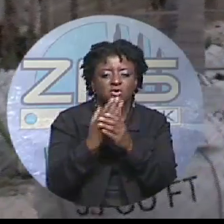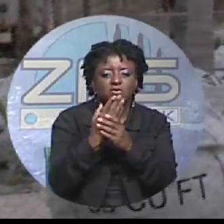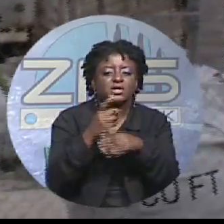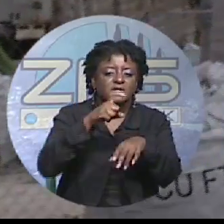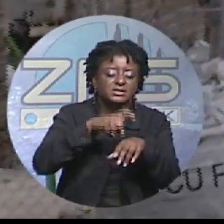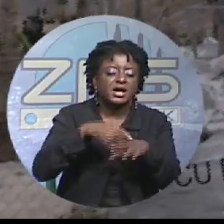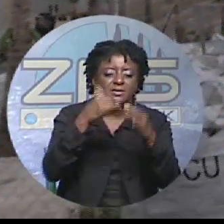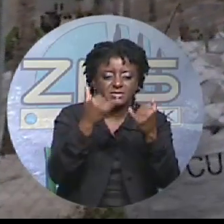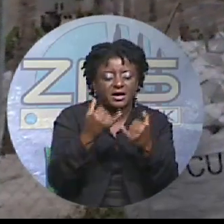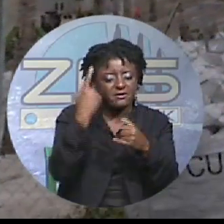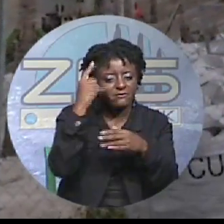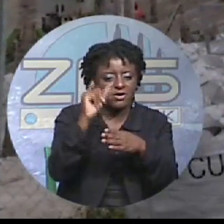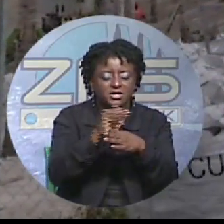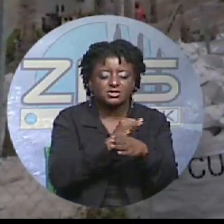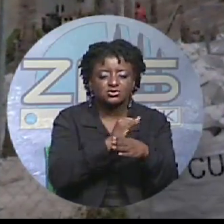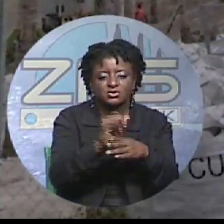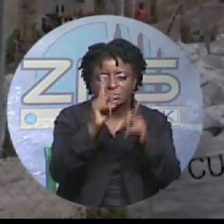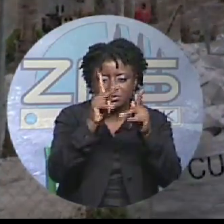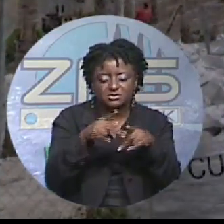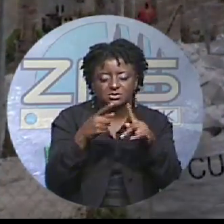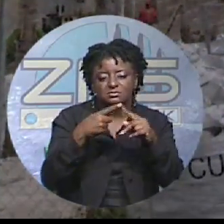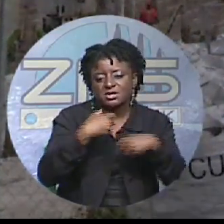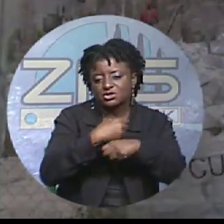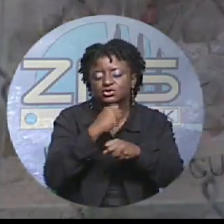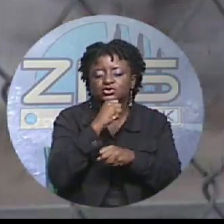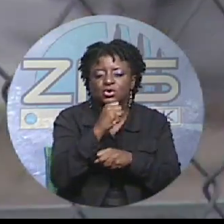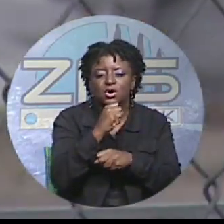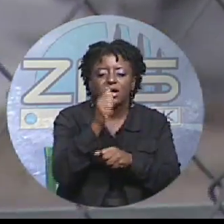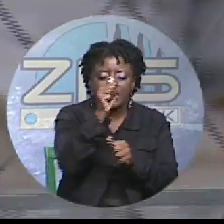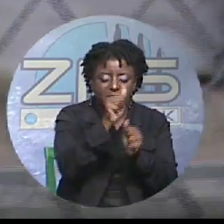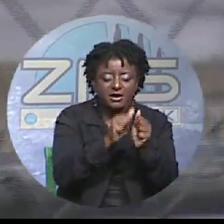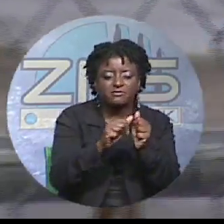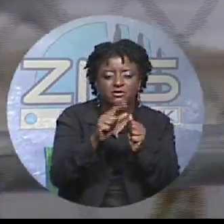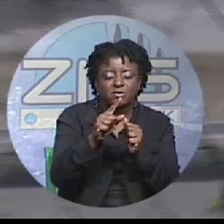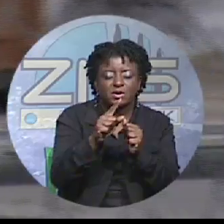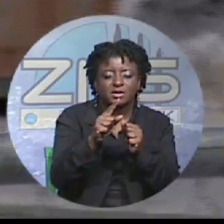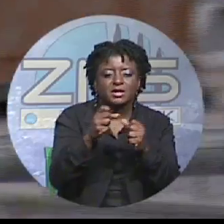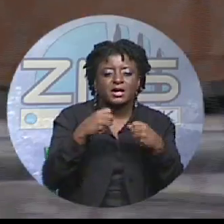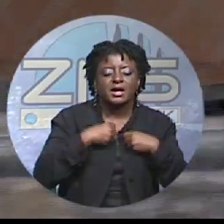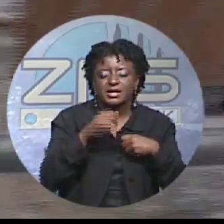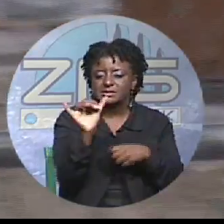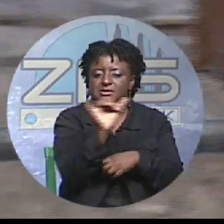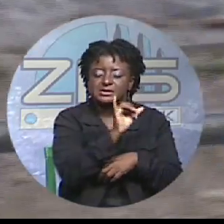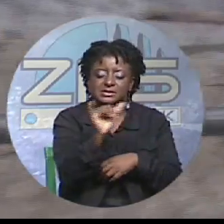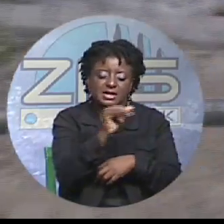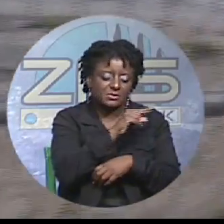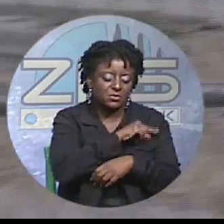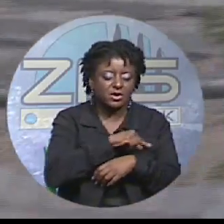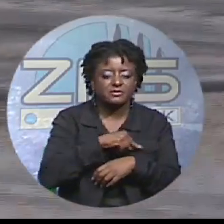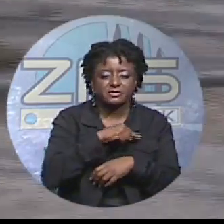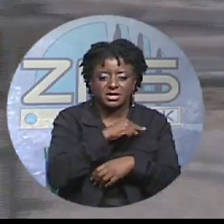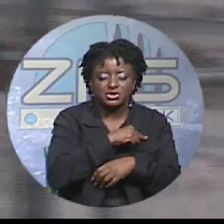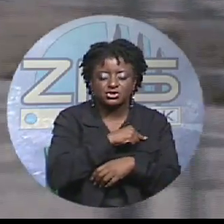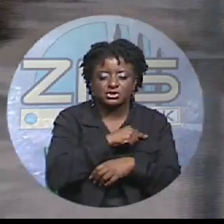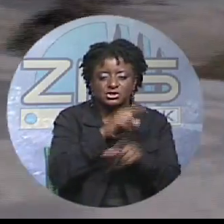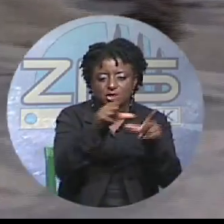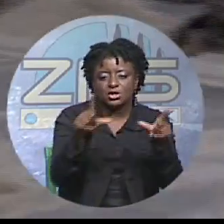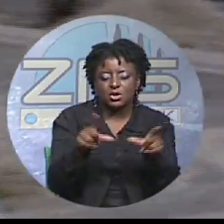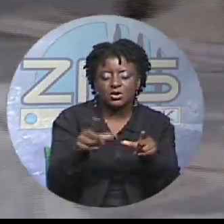now for industry professionals to ensure that everyone is on a level playing field, qualified locally